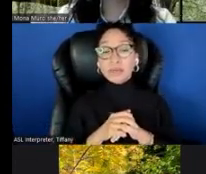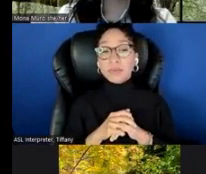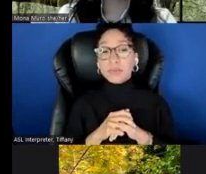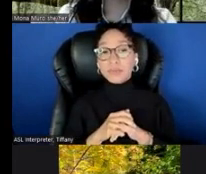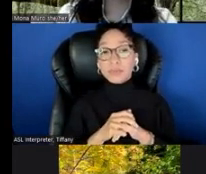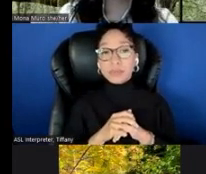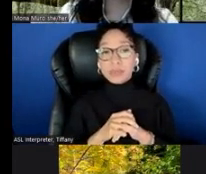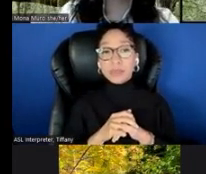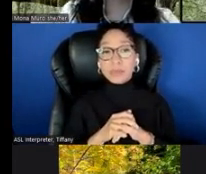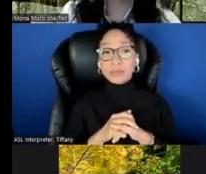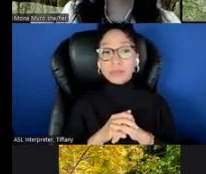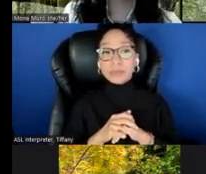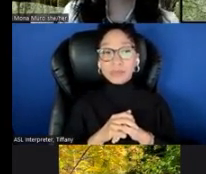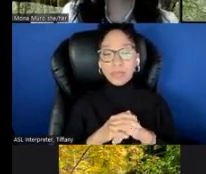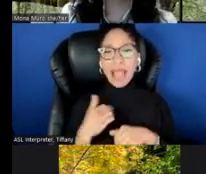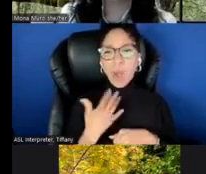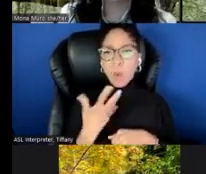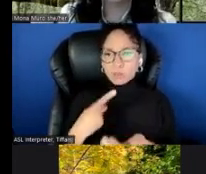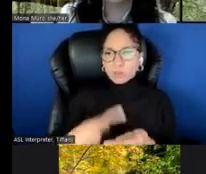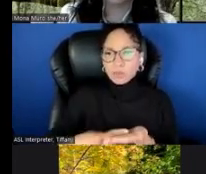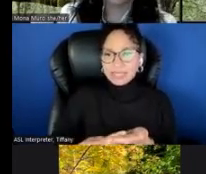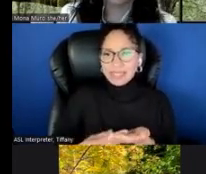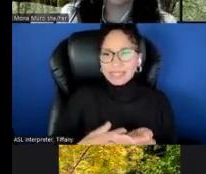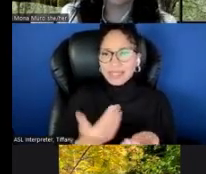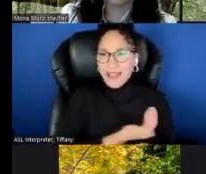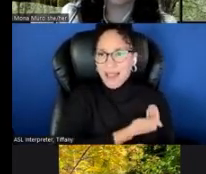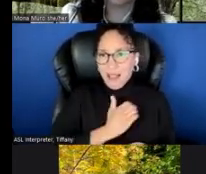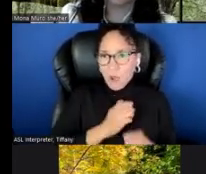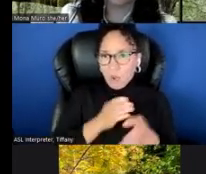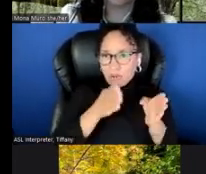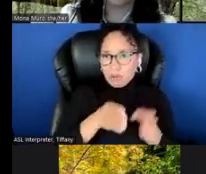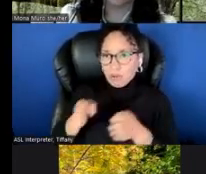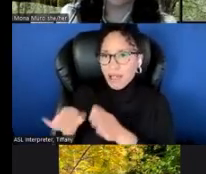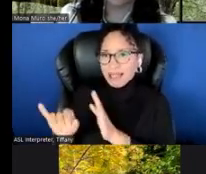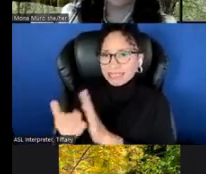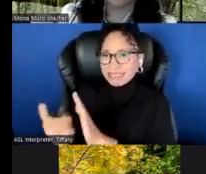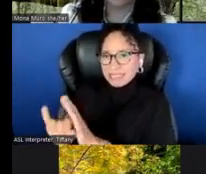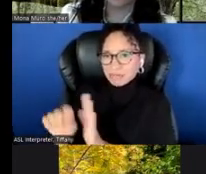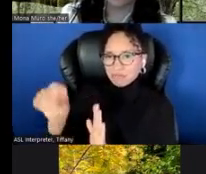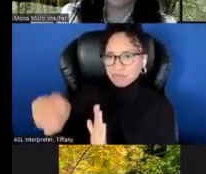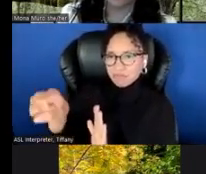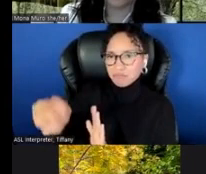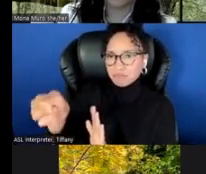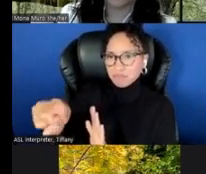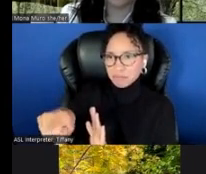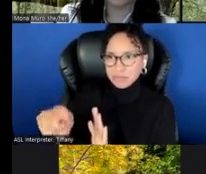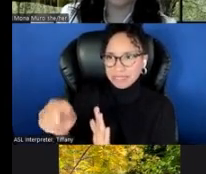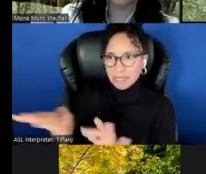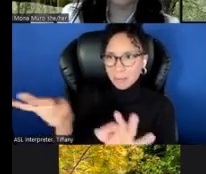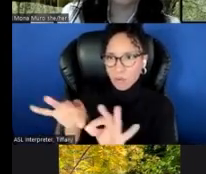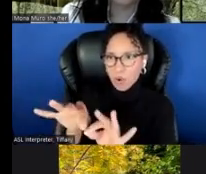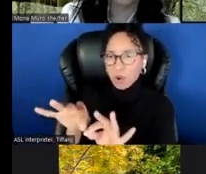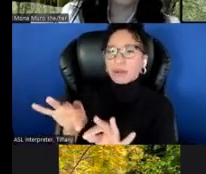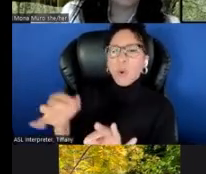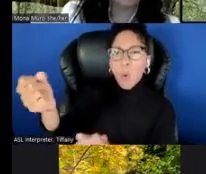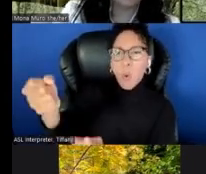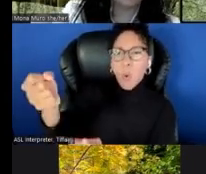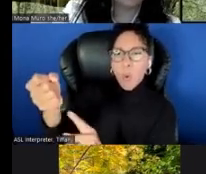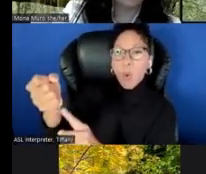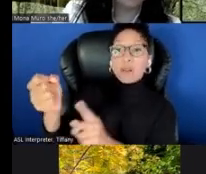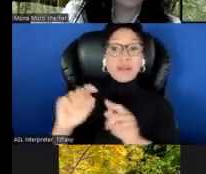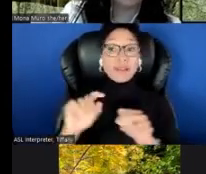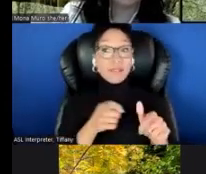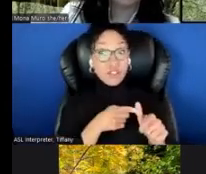into a deeper conversation about our identities and who is in this room now having this conversation and why that's important